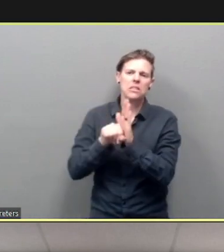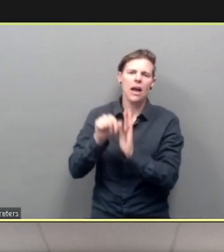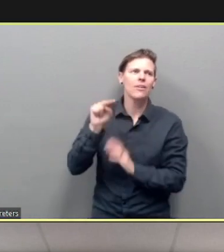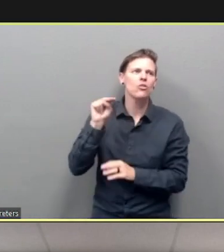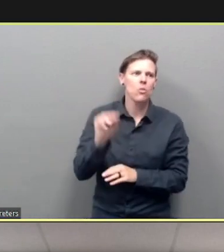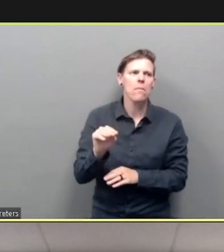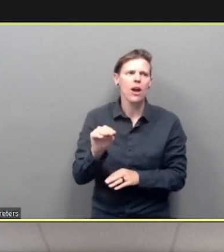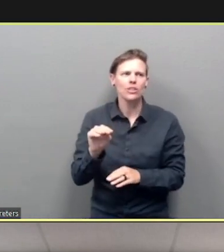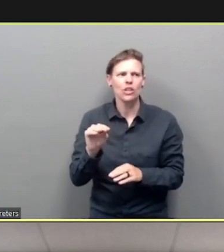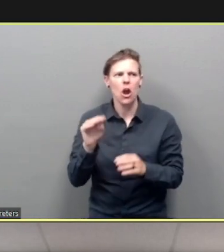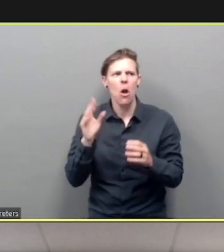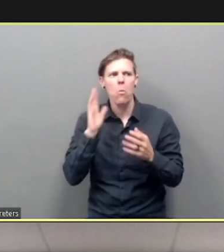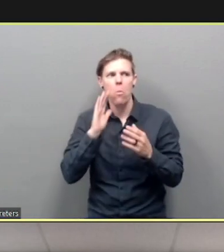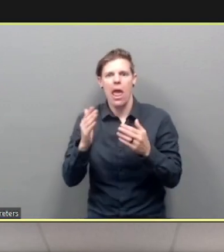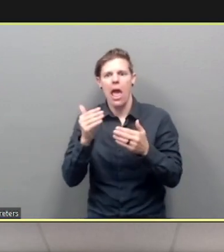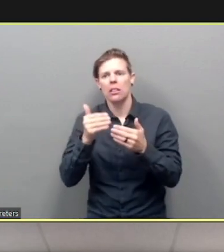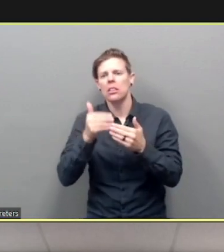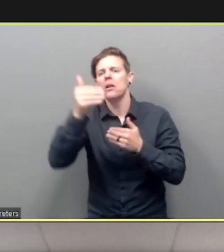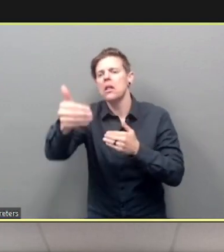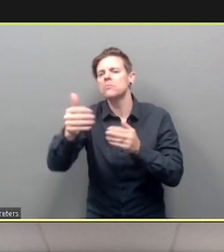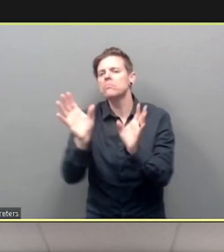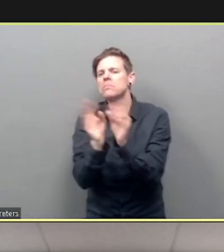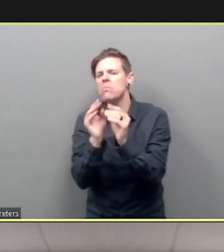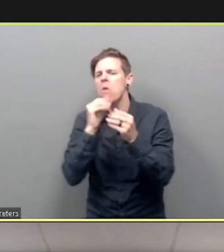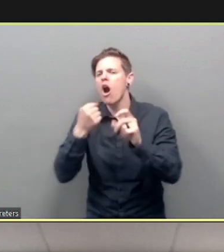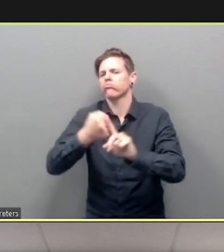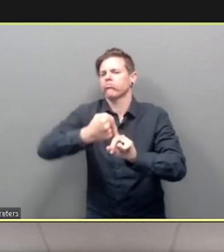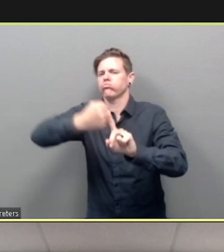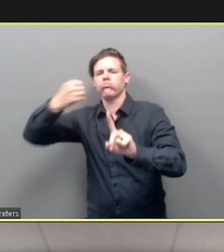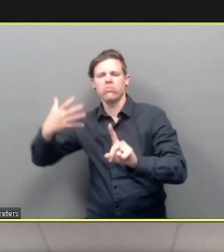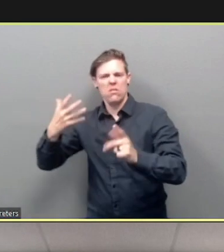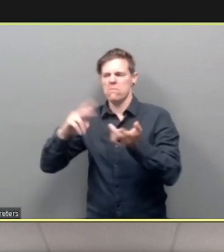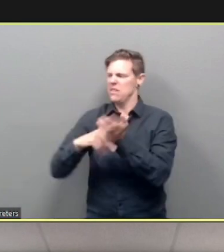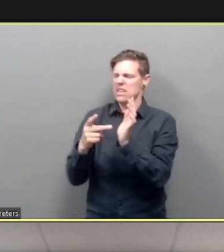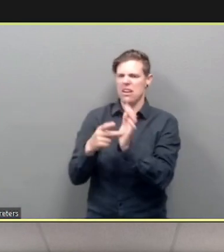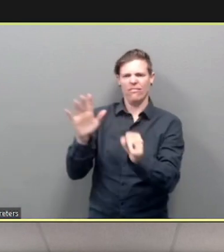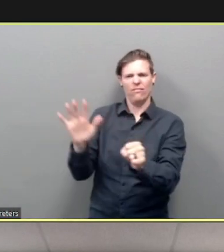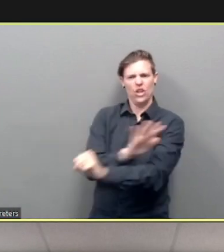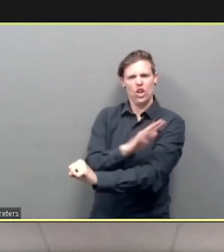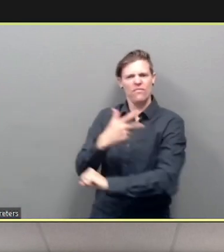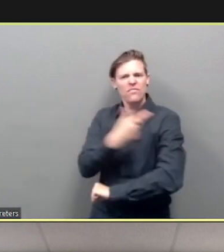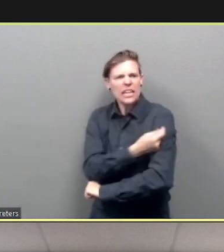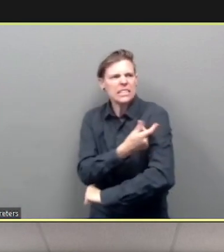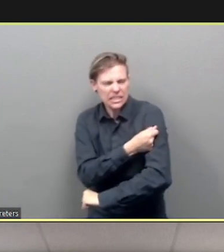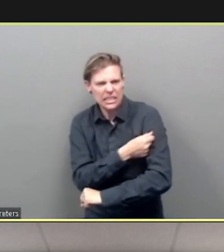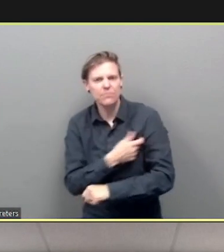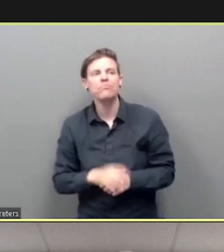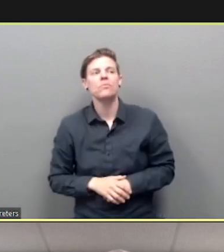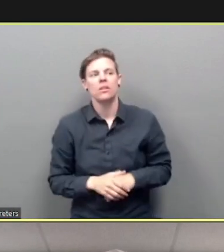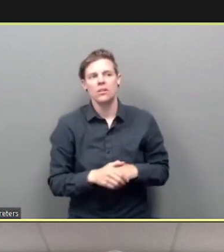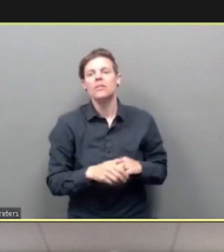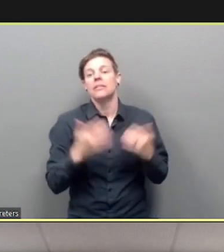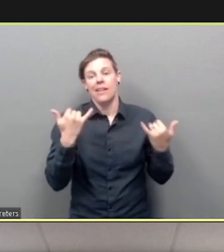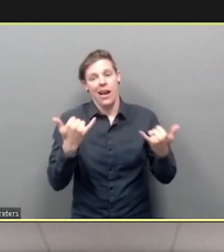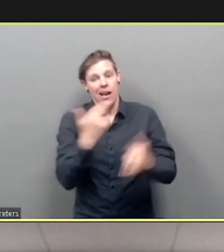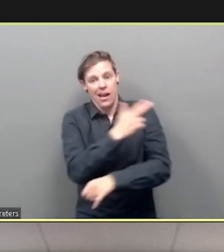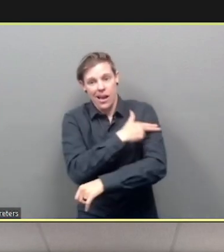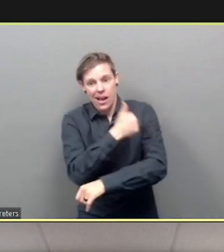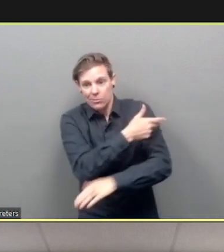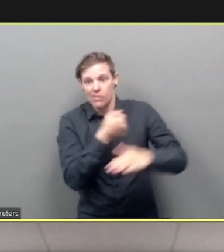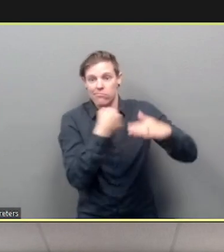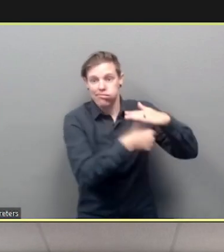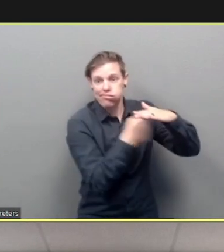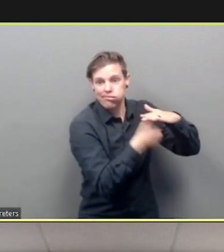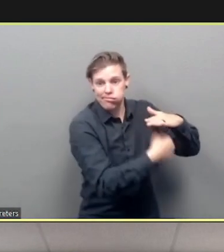time. Okay, let's go on, Brianna, to hospitalizations and deaths. More difficult news